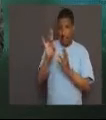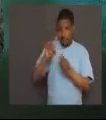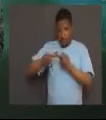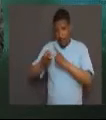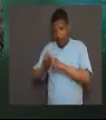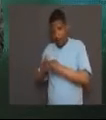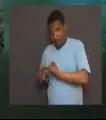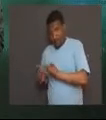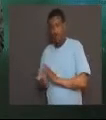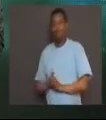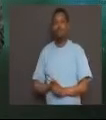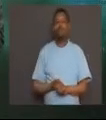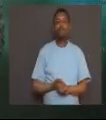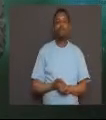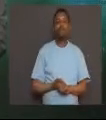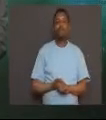partner.